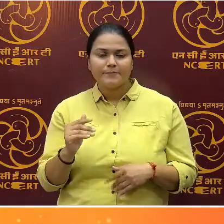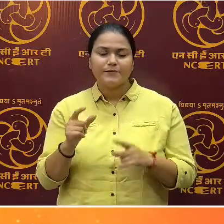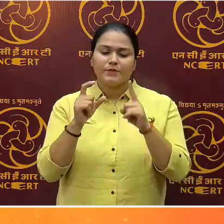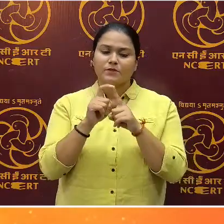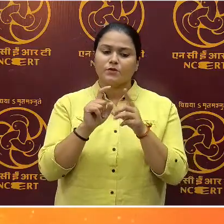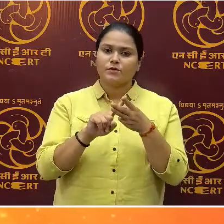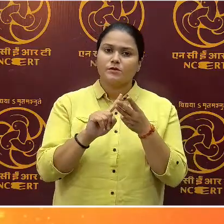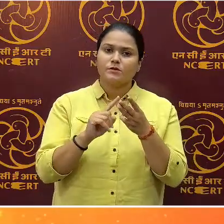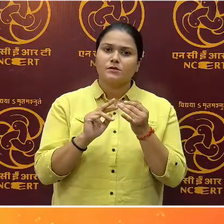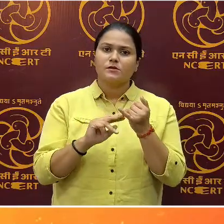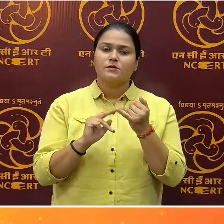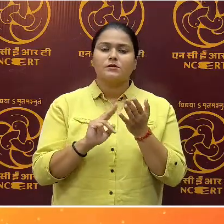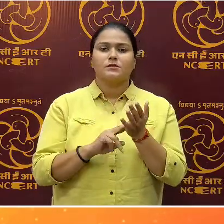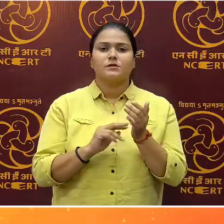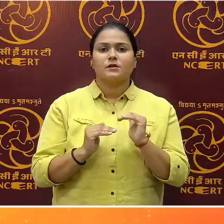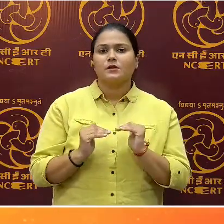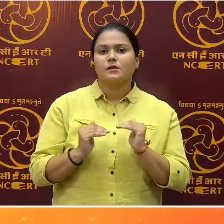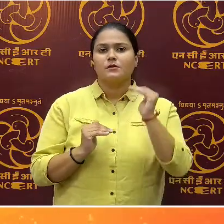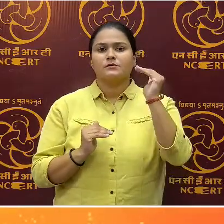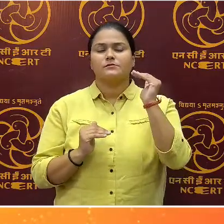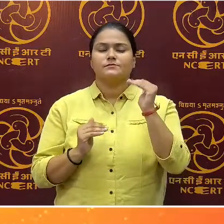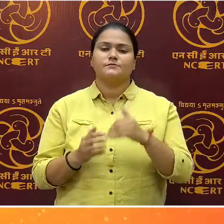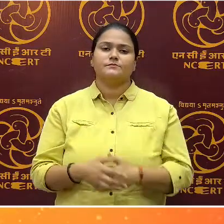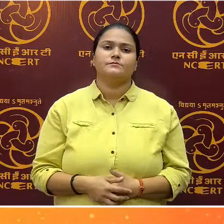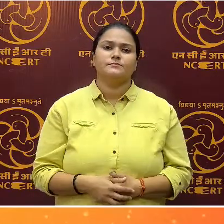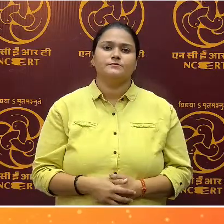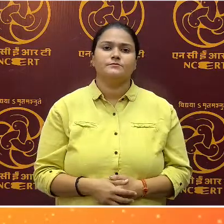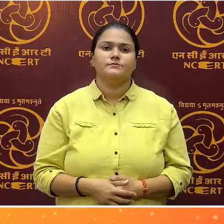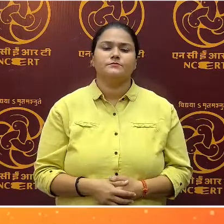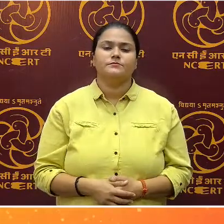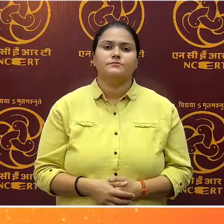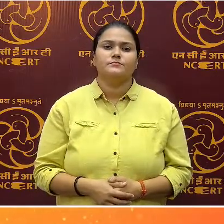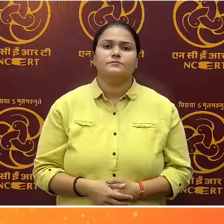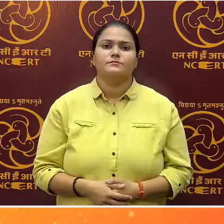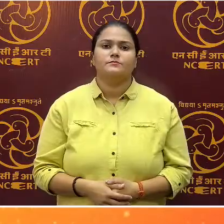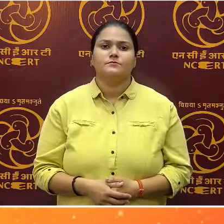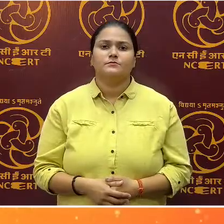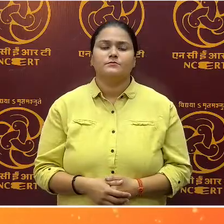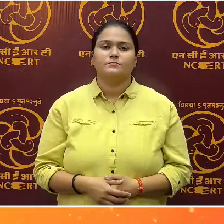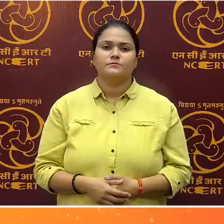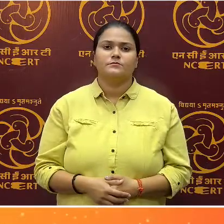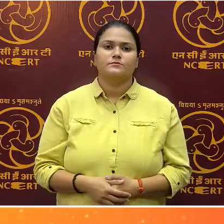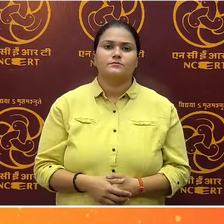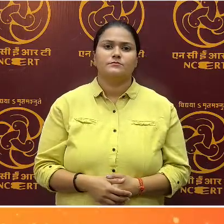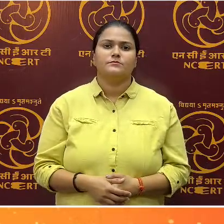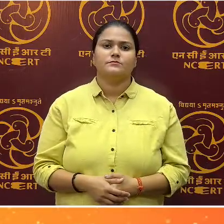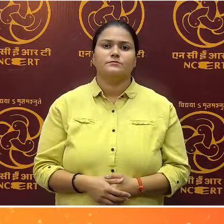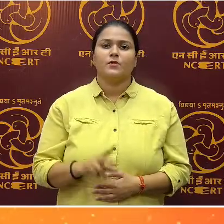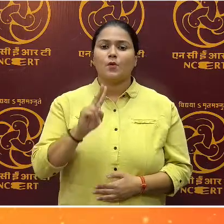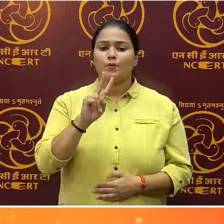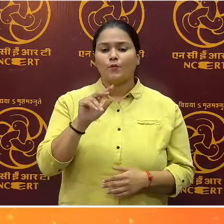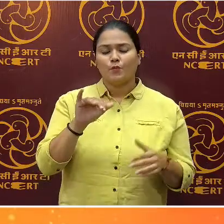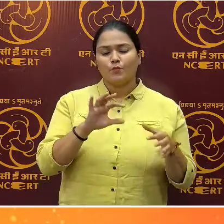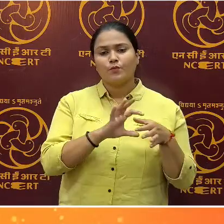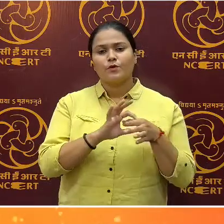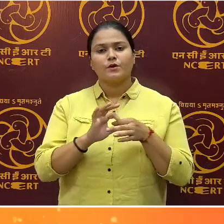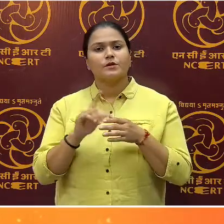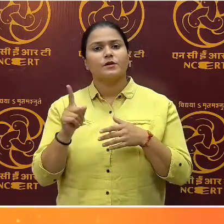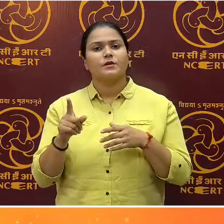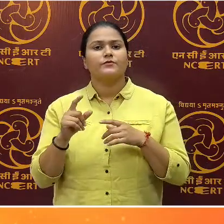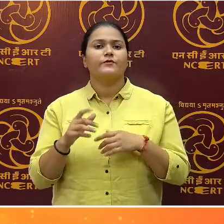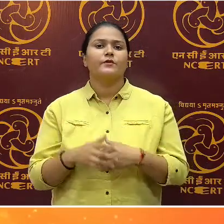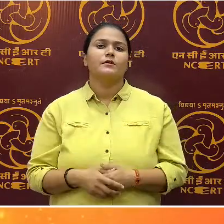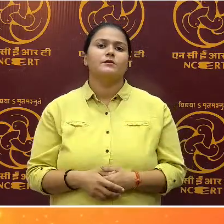density? Density will increase. Clear, Right? So, ma'am. this Yes. volume depend on temperature and pressure.